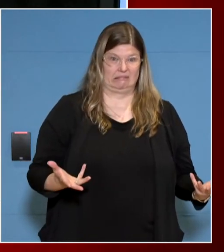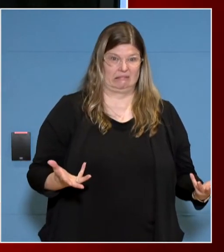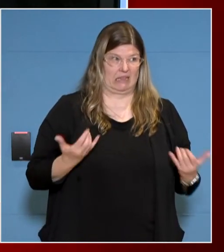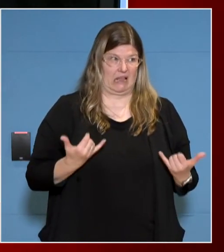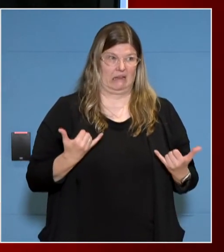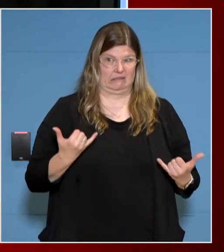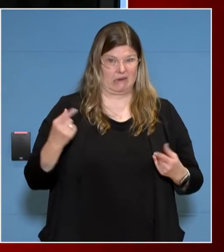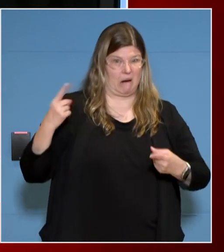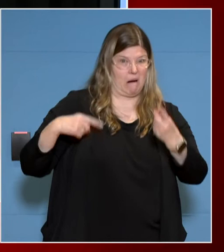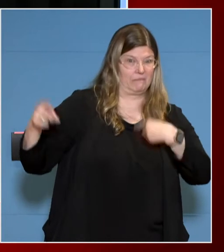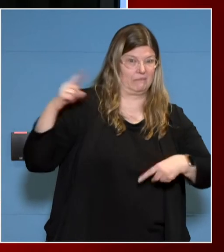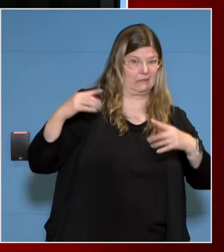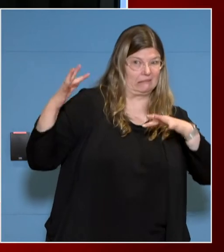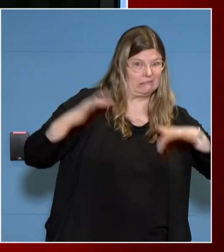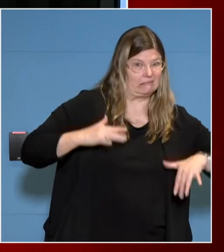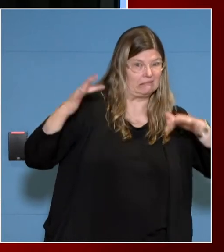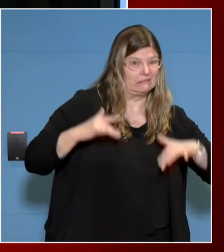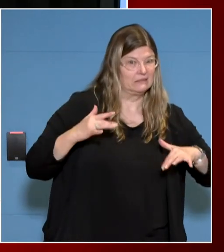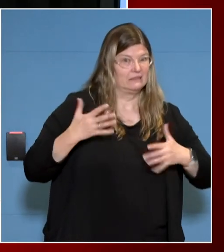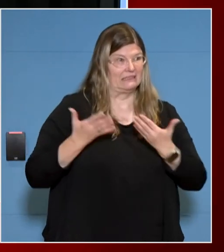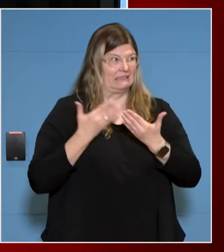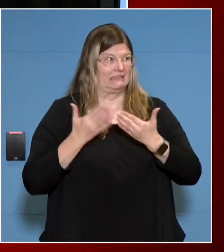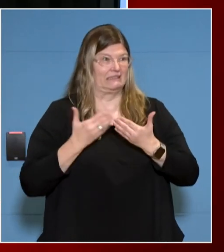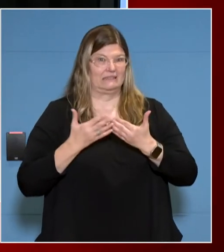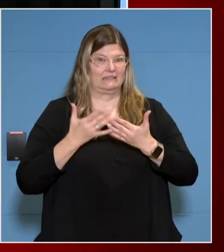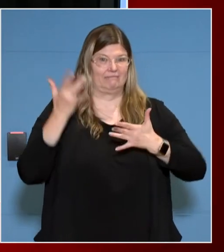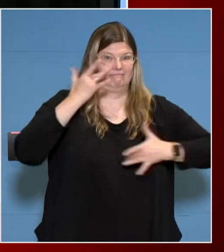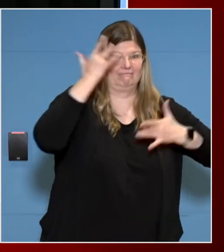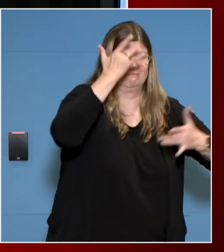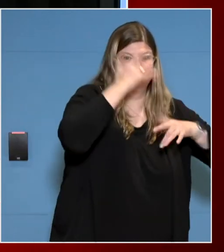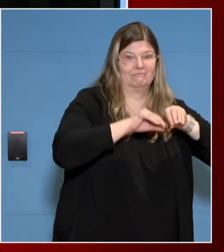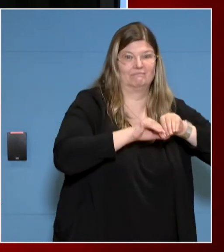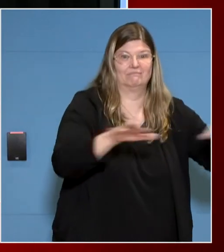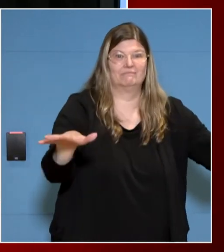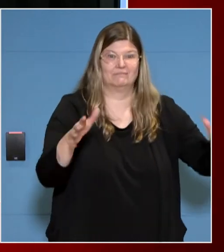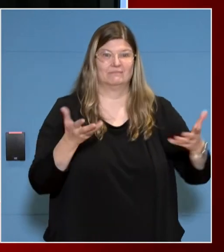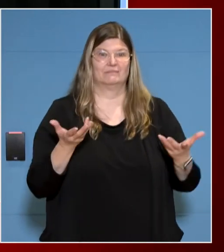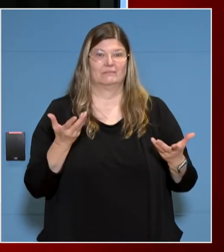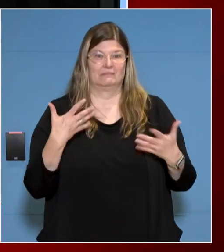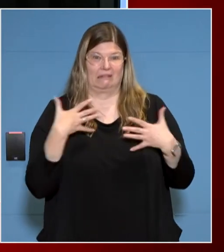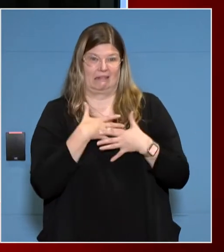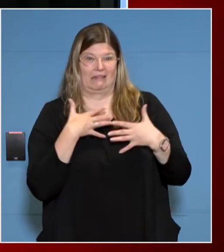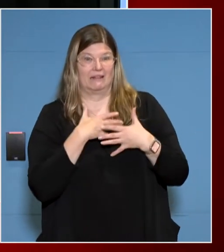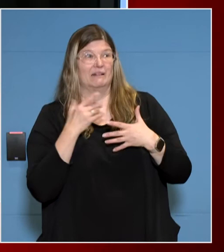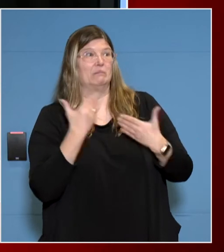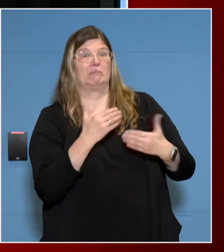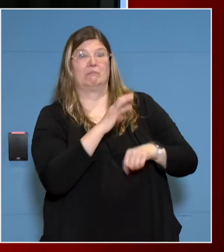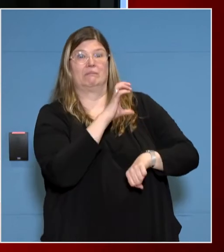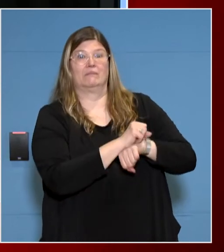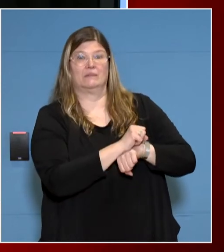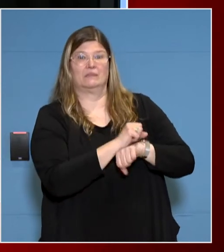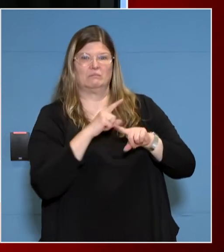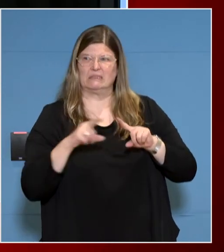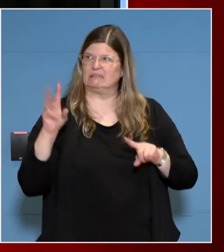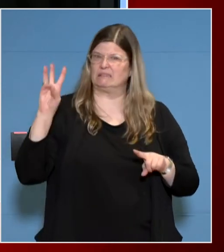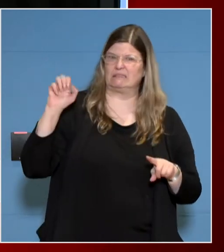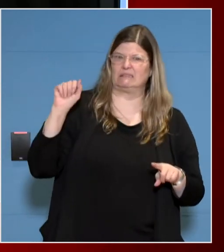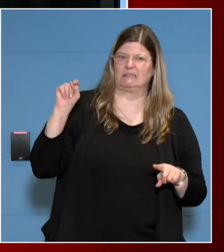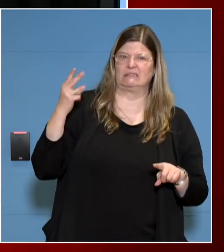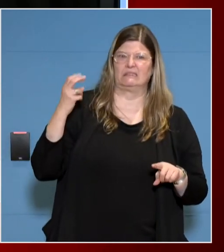might impact people showing up for their appointments on a day that they're scheduled to go get their appointment, but because of weather would not be able to get